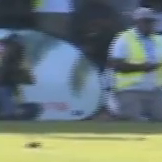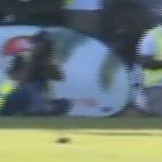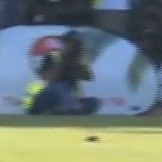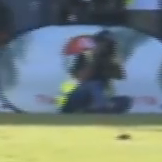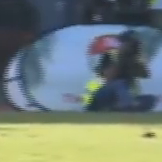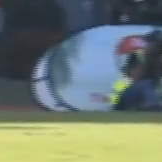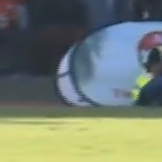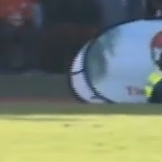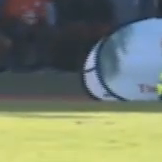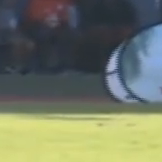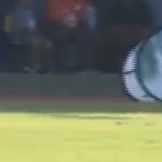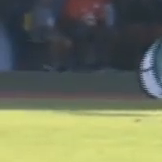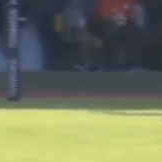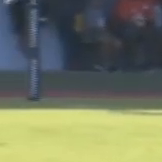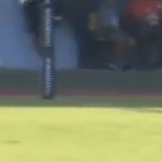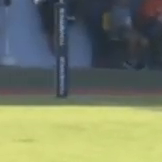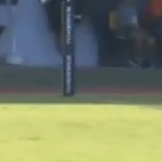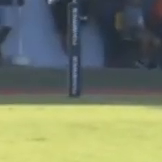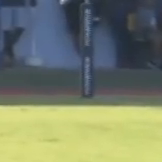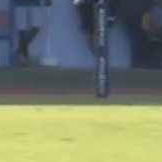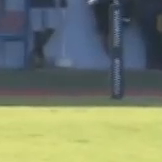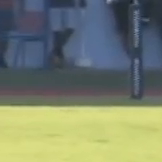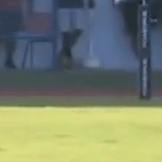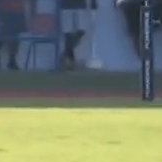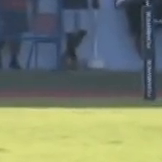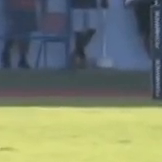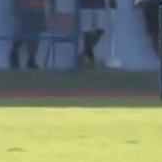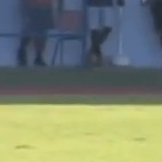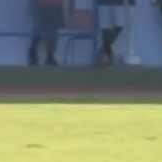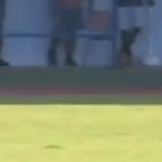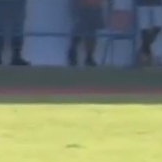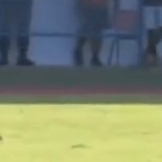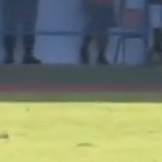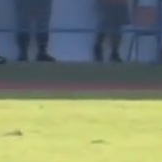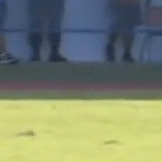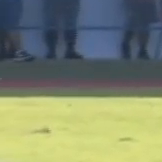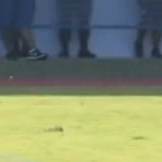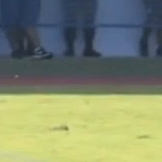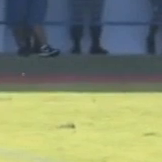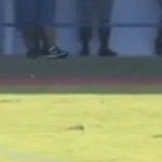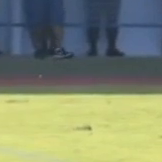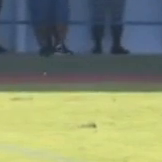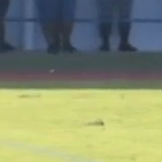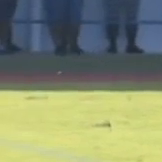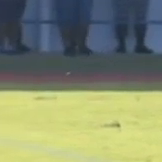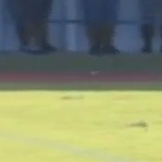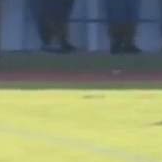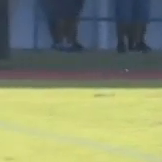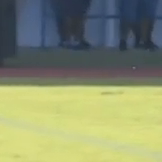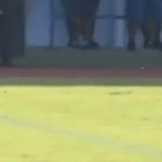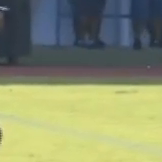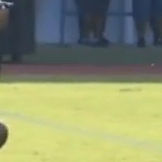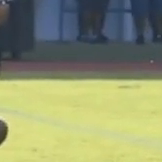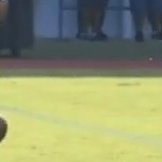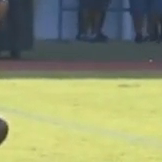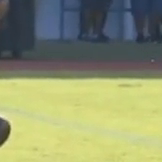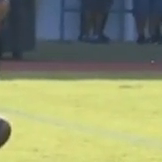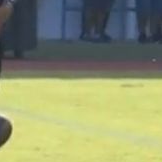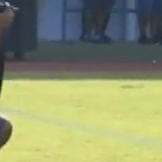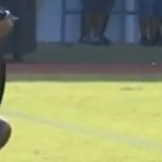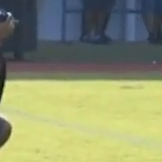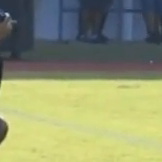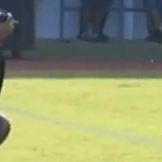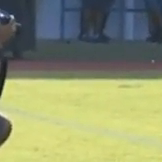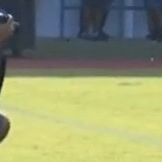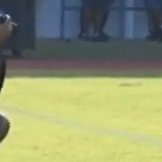Ingolo can't get up to that. And Rusiate Matai will open the account heading into the final minute of play.